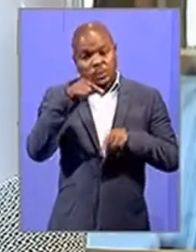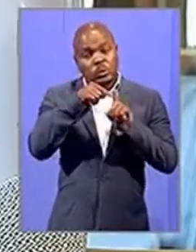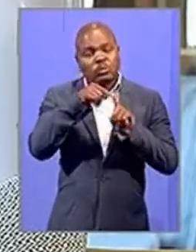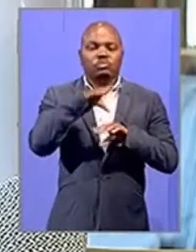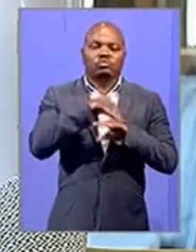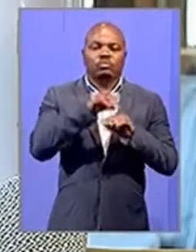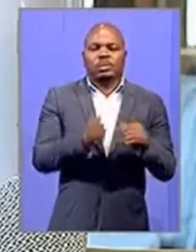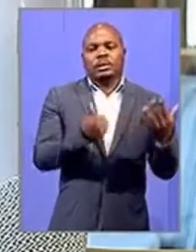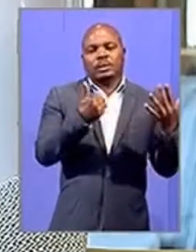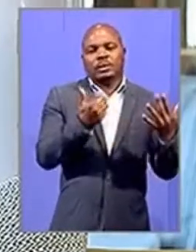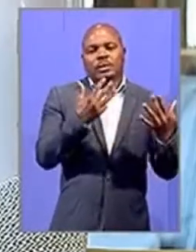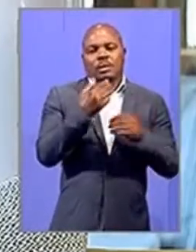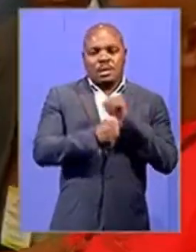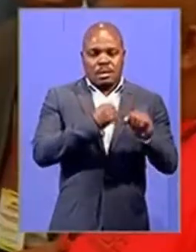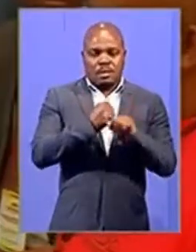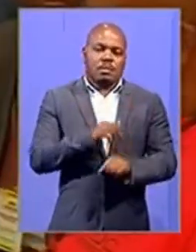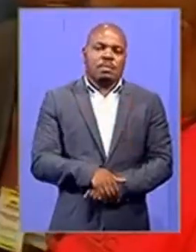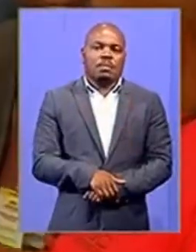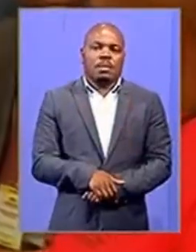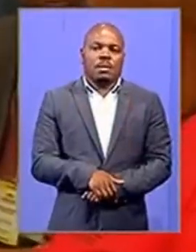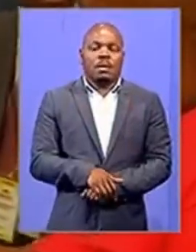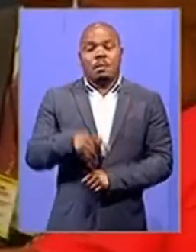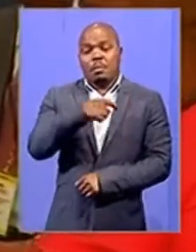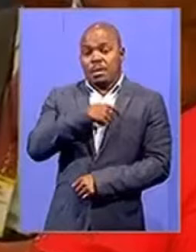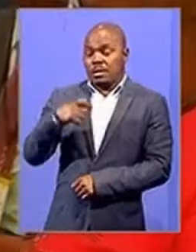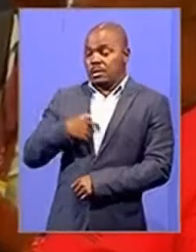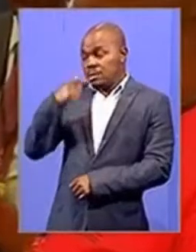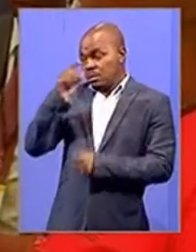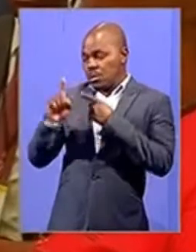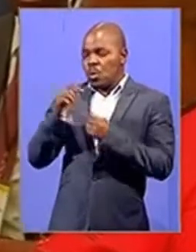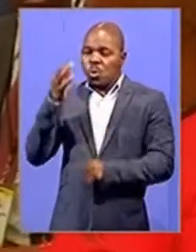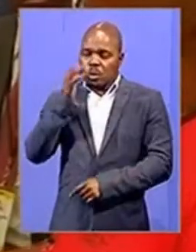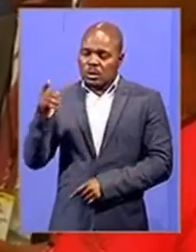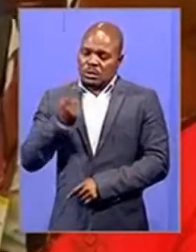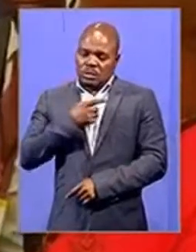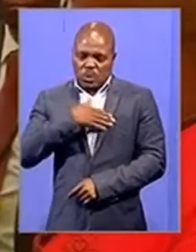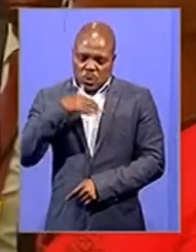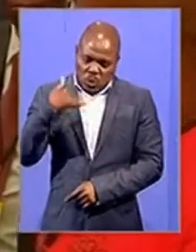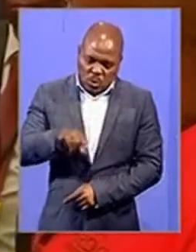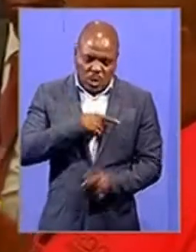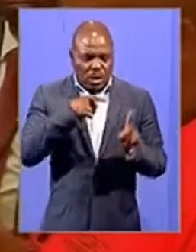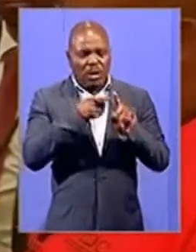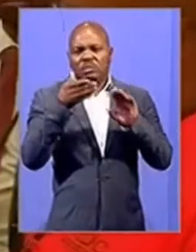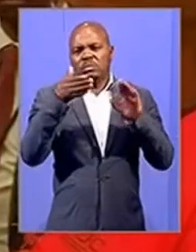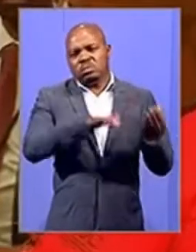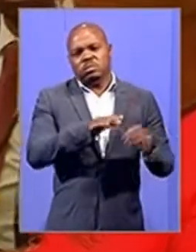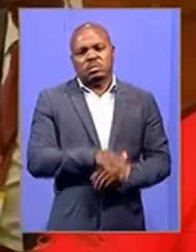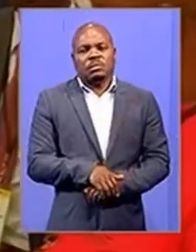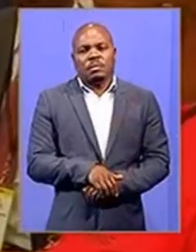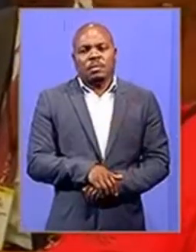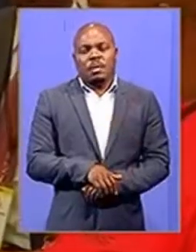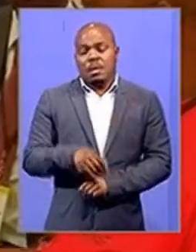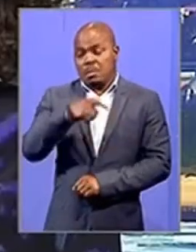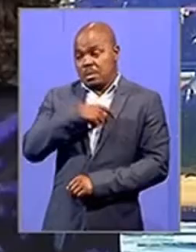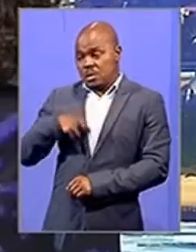di le 69. Moporesidente Cyril Ramaphosa a re utlwisitswe botlhoko thata ke leso la ga Mkhize. Moporesidente o